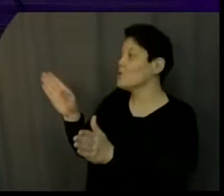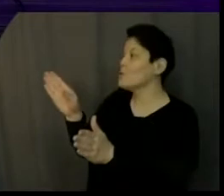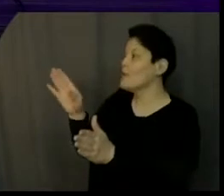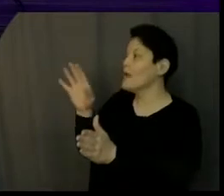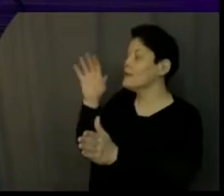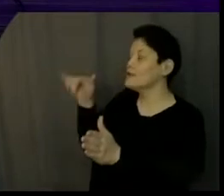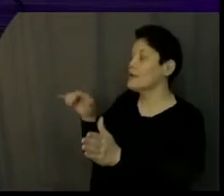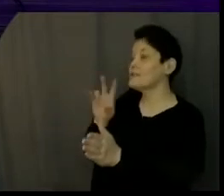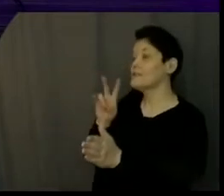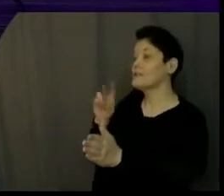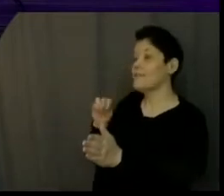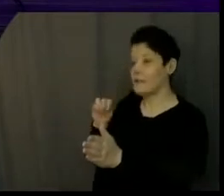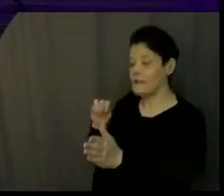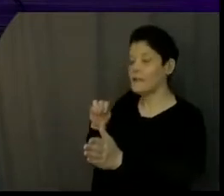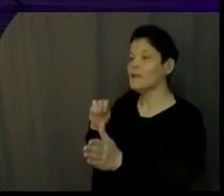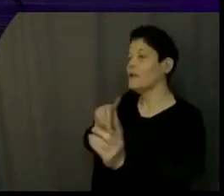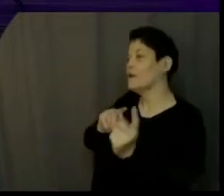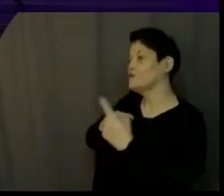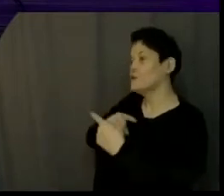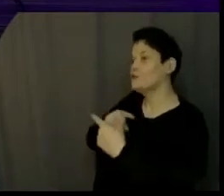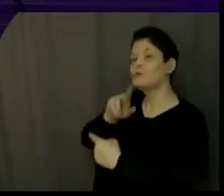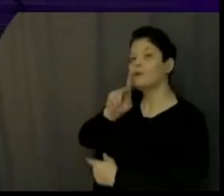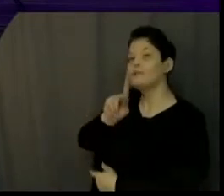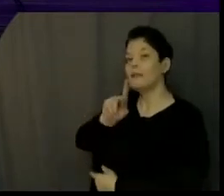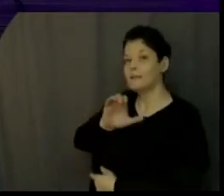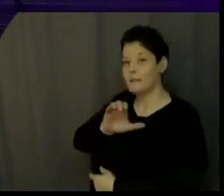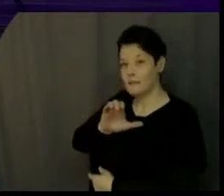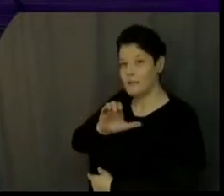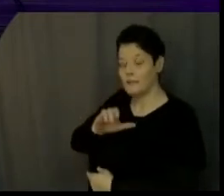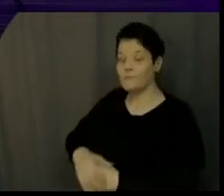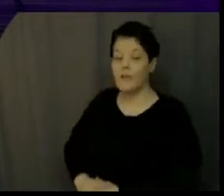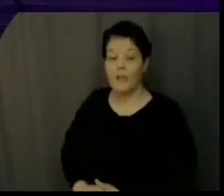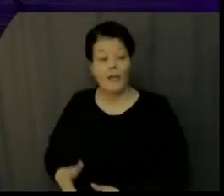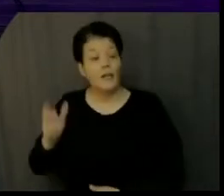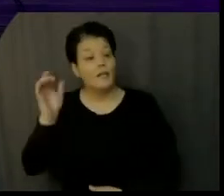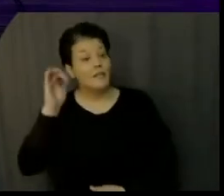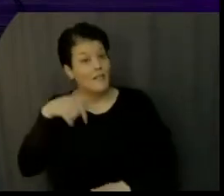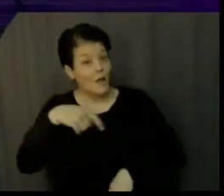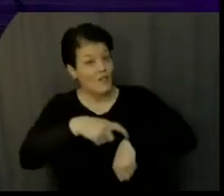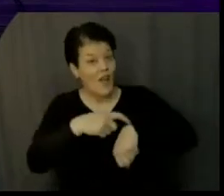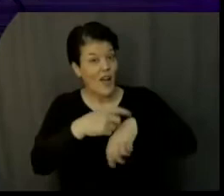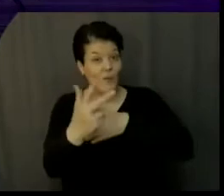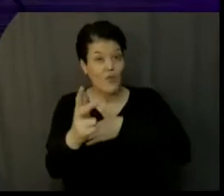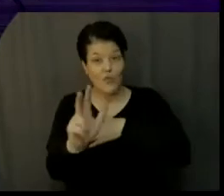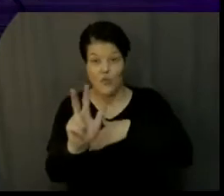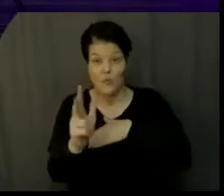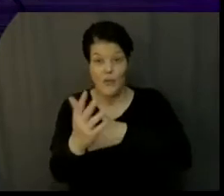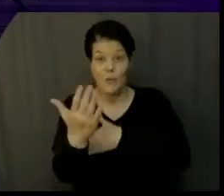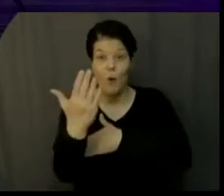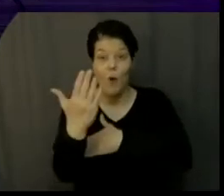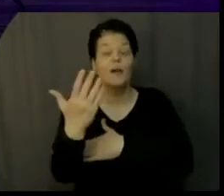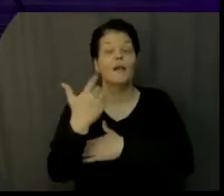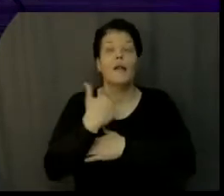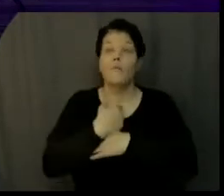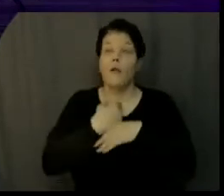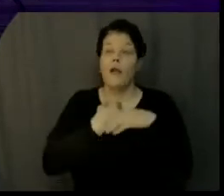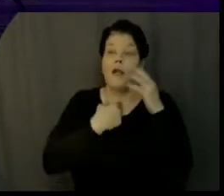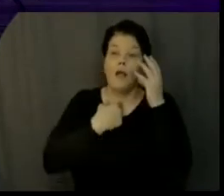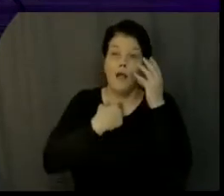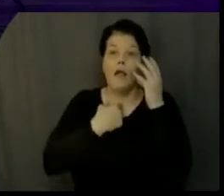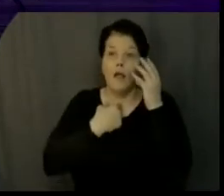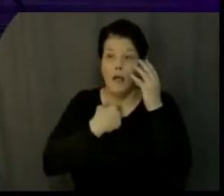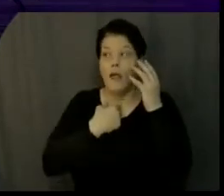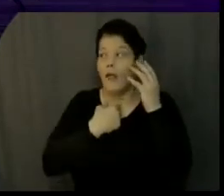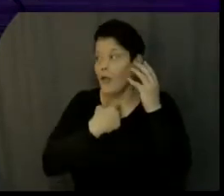70 and take you toward Kansas City. It's 3 a.m. in the morning. I'm driving along. For some reason, I thought, well, I need to stay on this road. I mean,